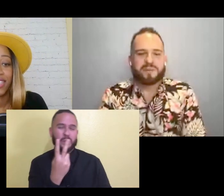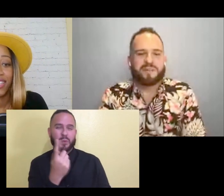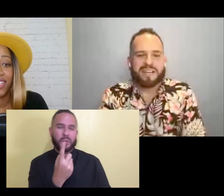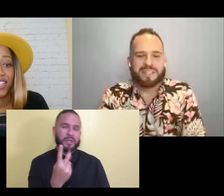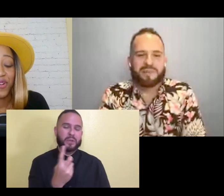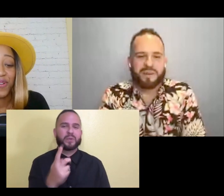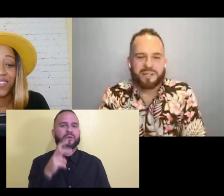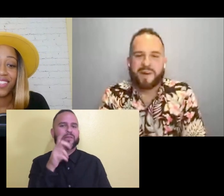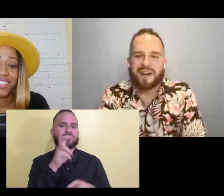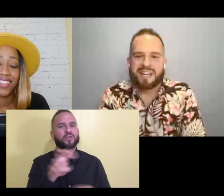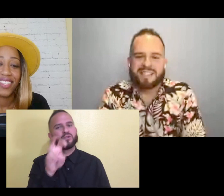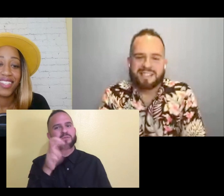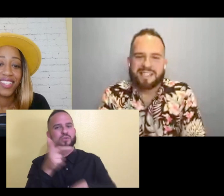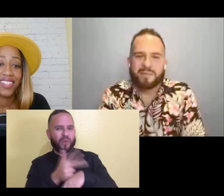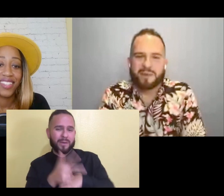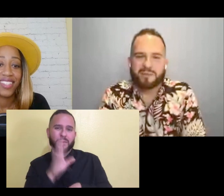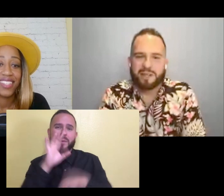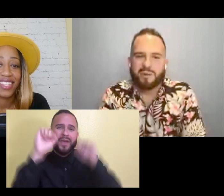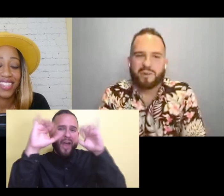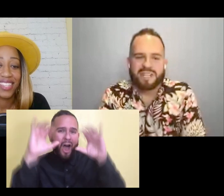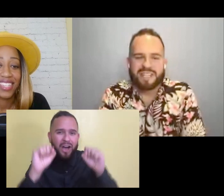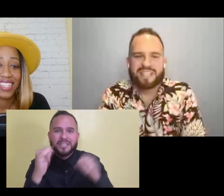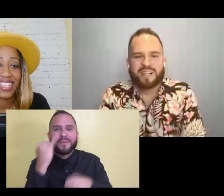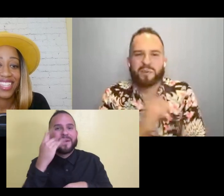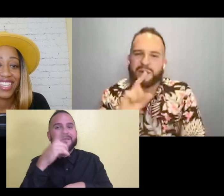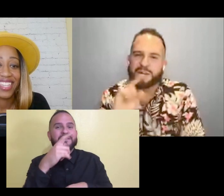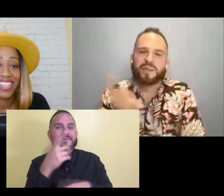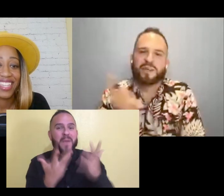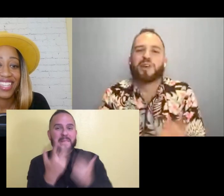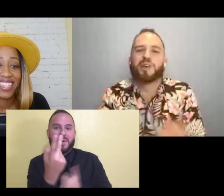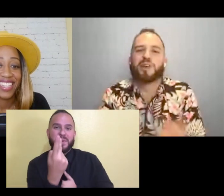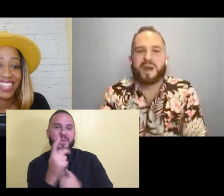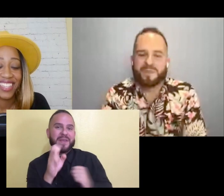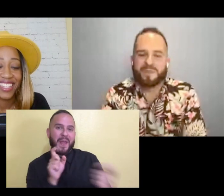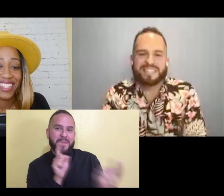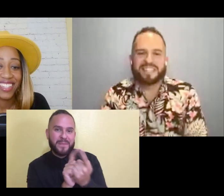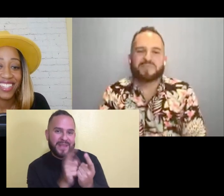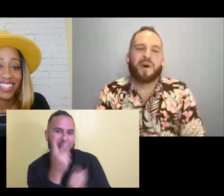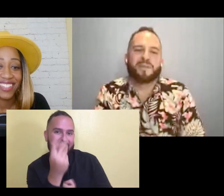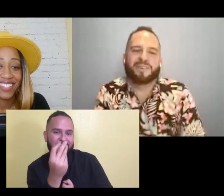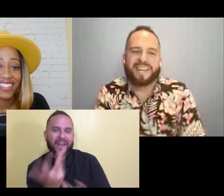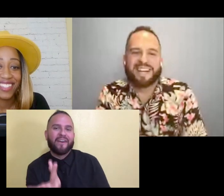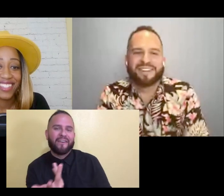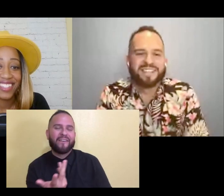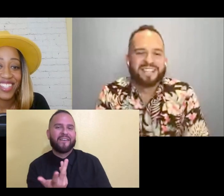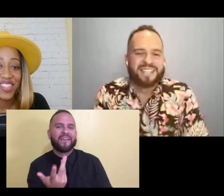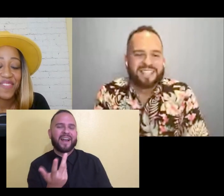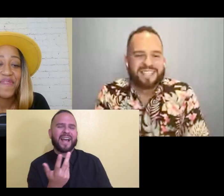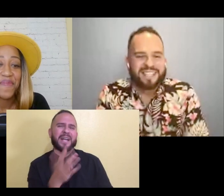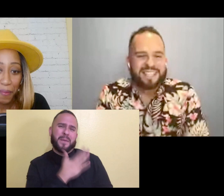up the fact that you were on this podcast, because that'd be a really cool way to loop around back to this moment right now.